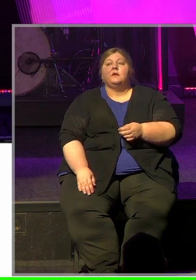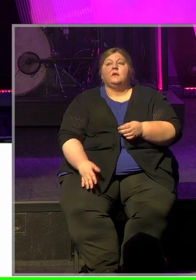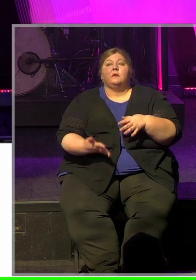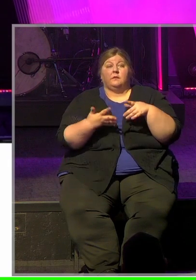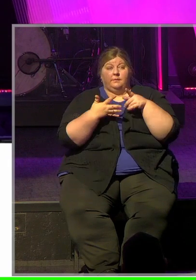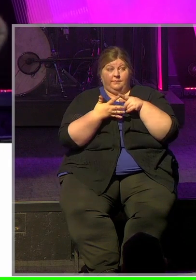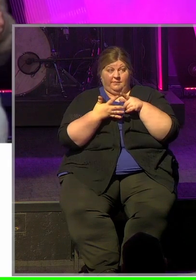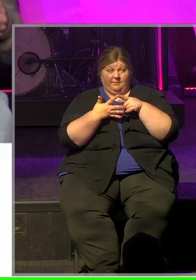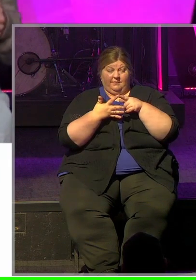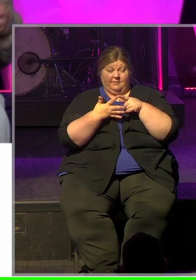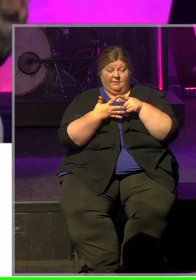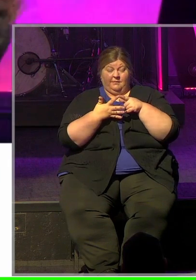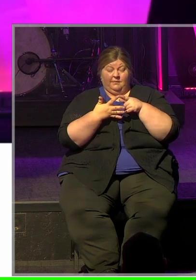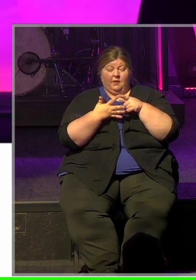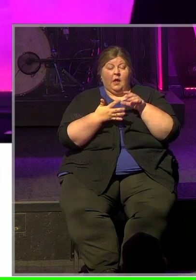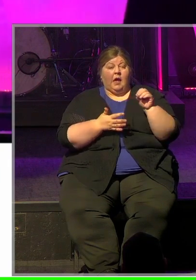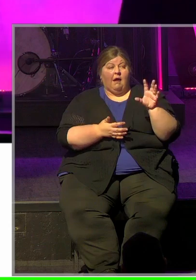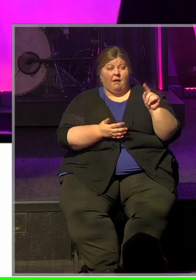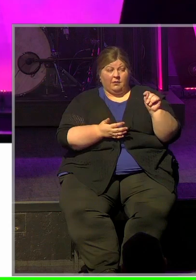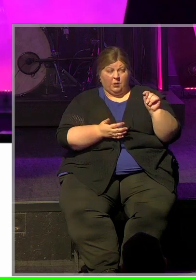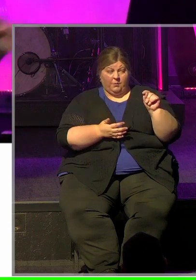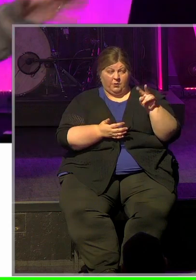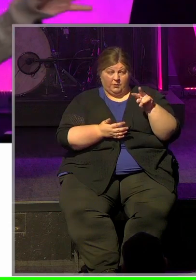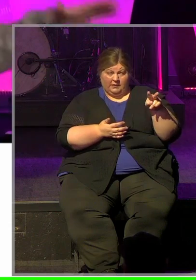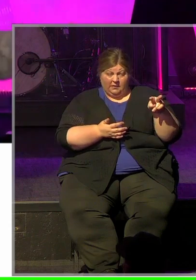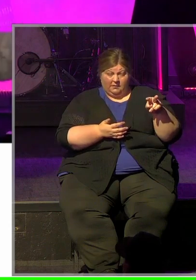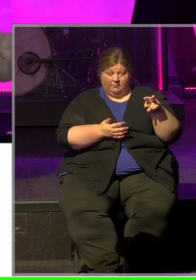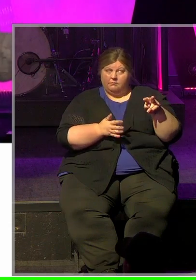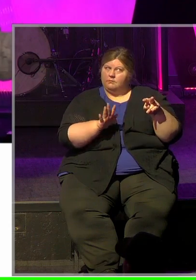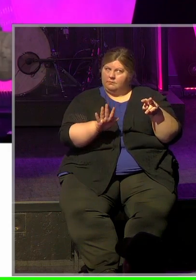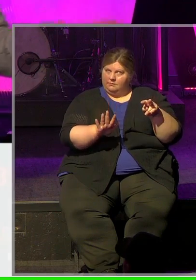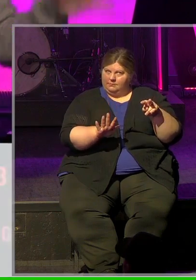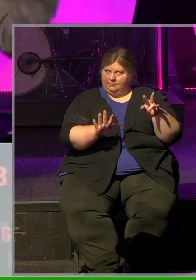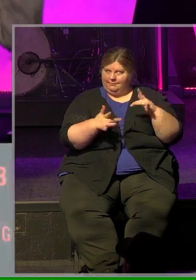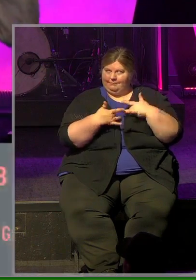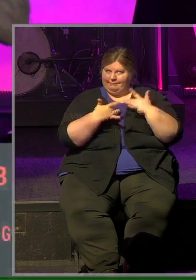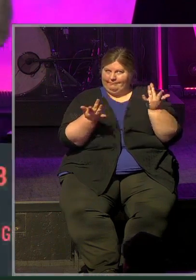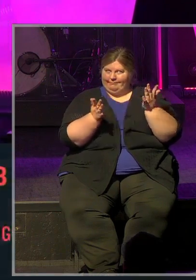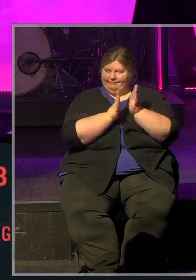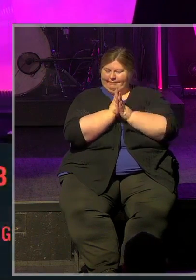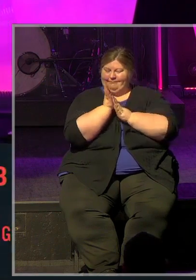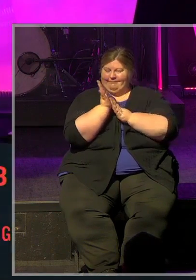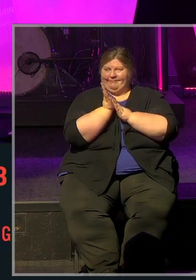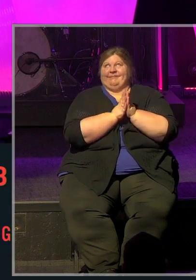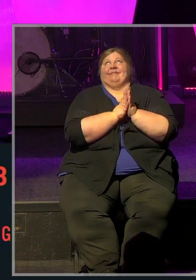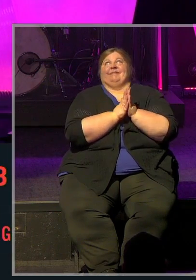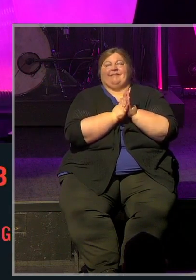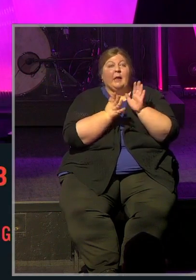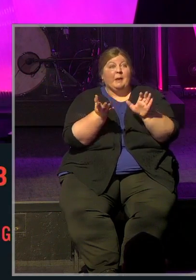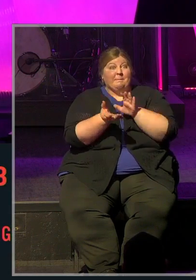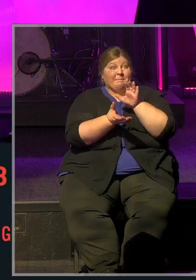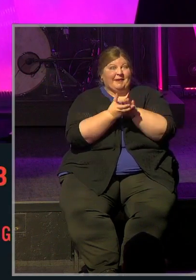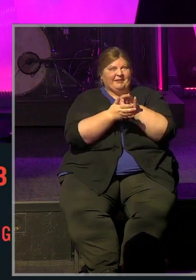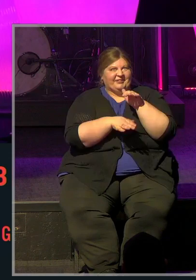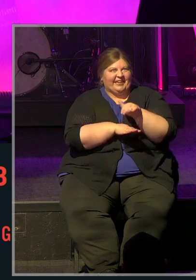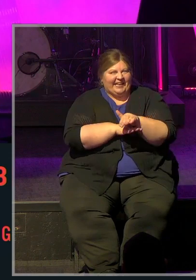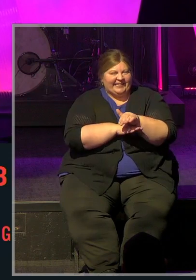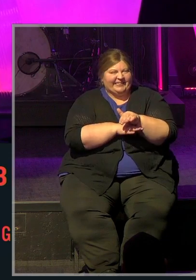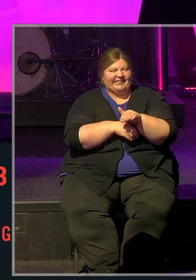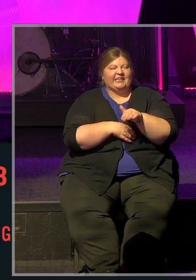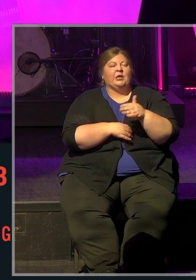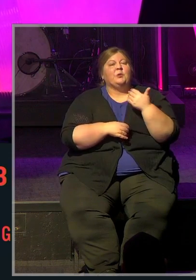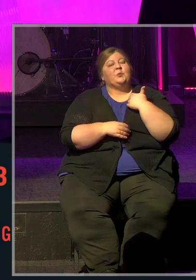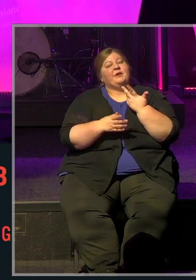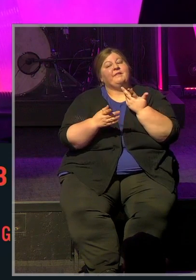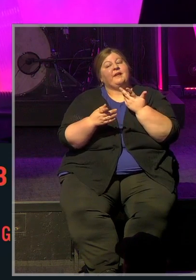I've got for you is on October 22nd, y'all, I'm so excited, we have marriage night. So we have a